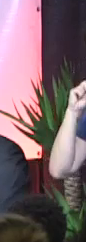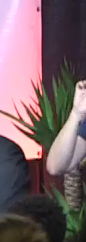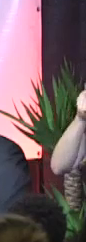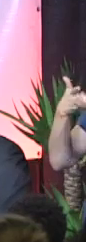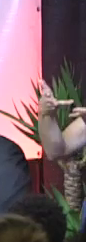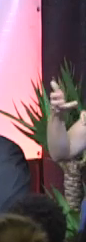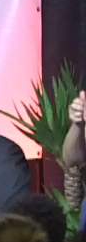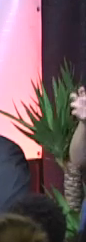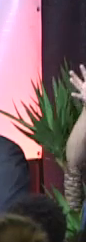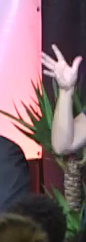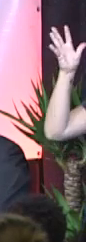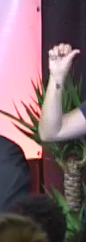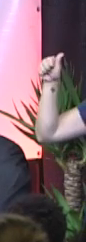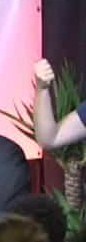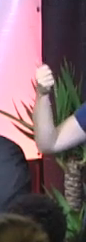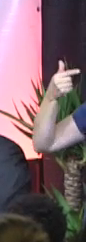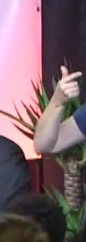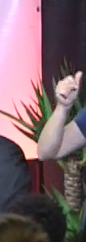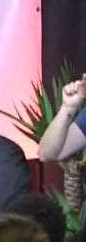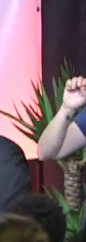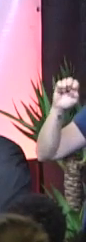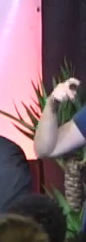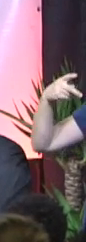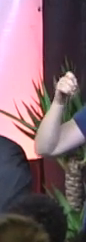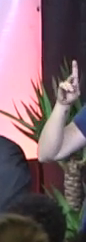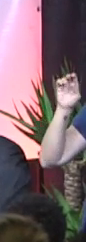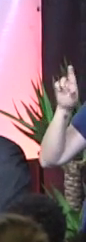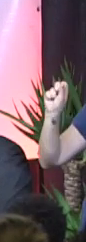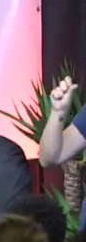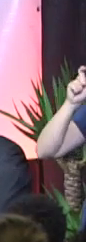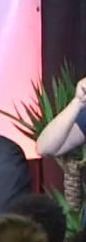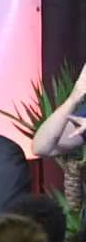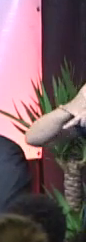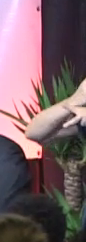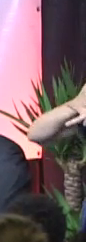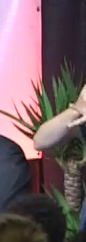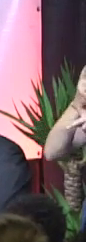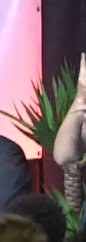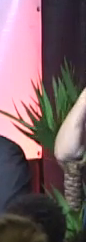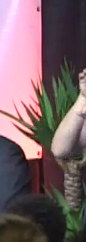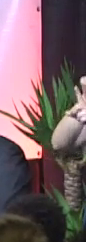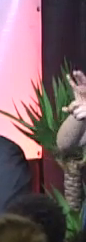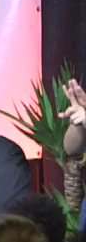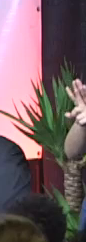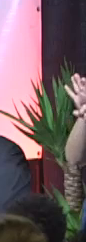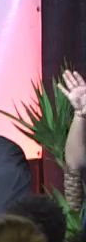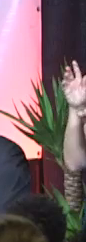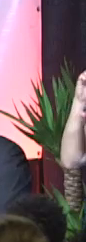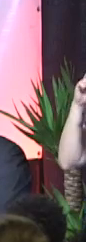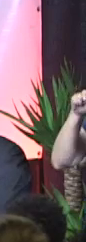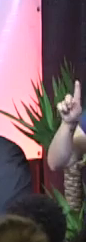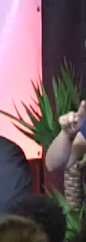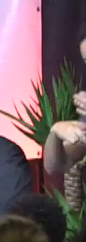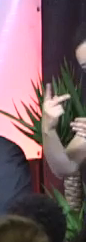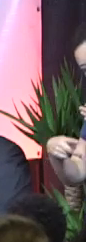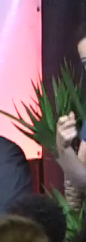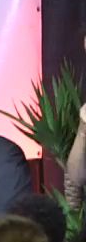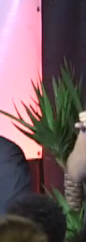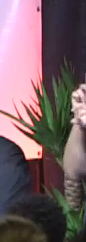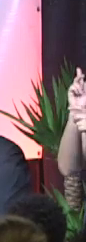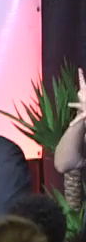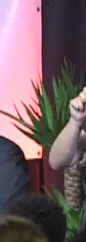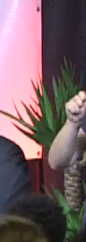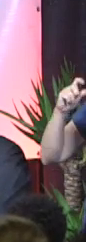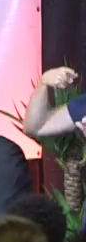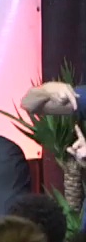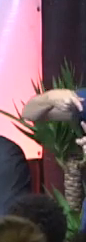engaging parents and other gatekeepers in terms of keeping, exposing kids to your programs and keeping them on point